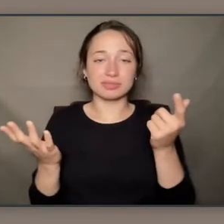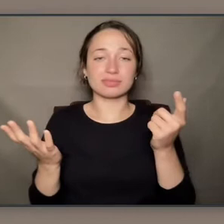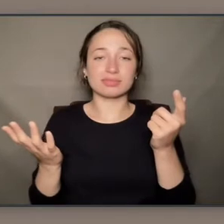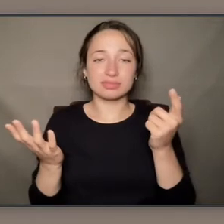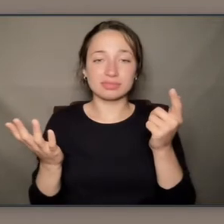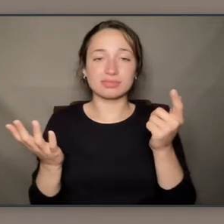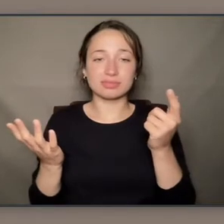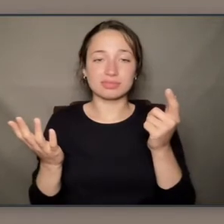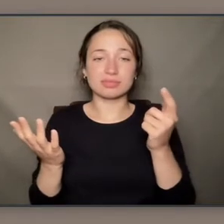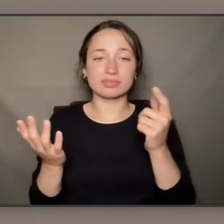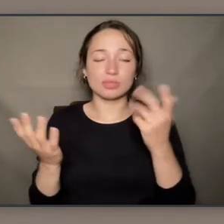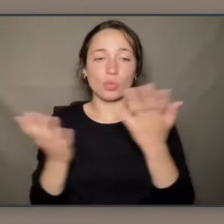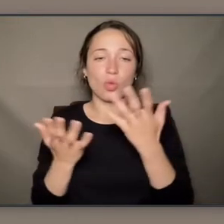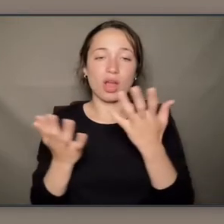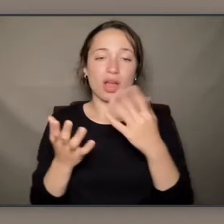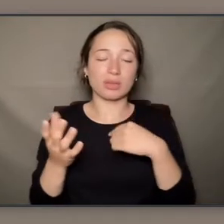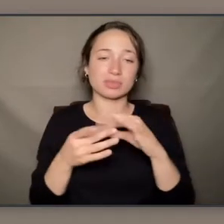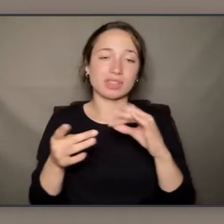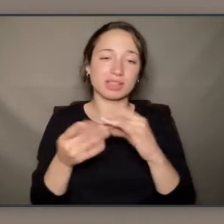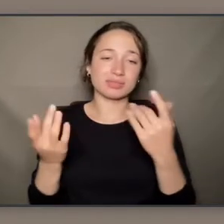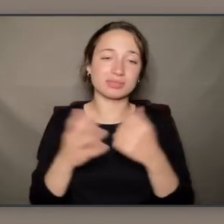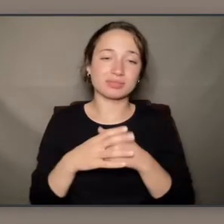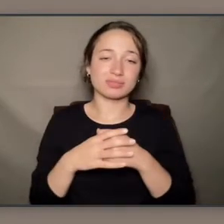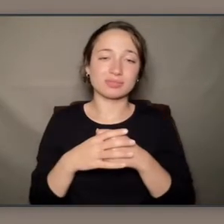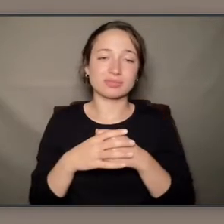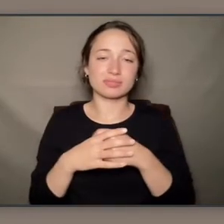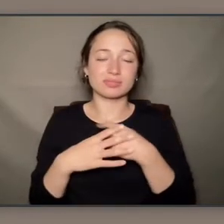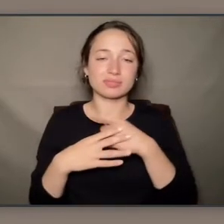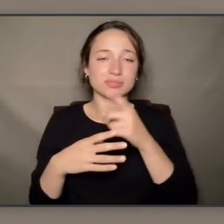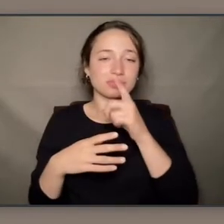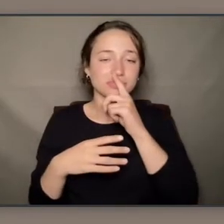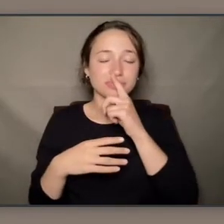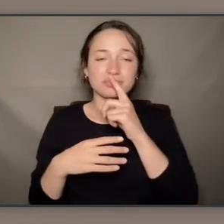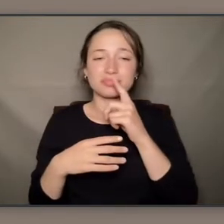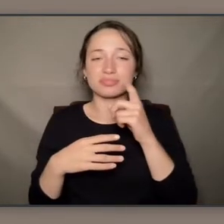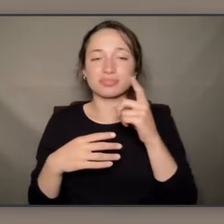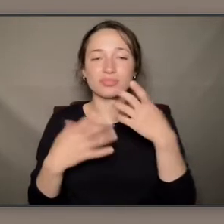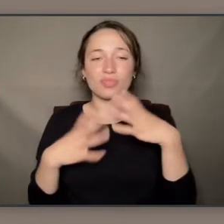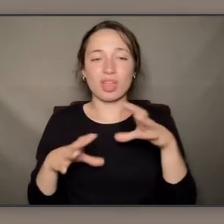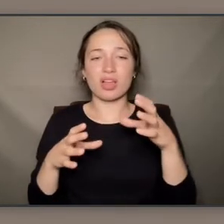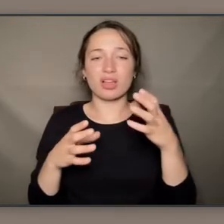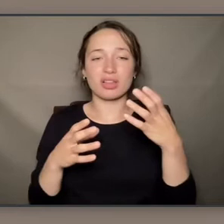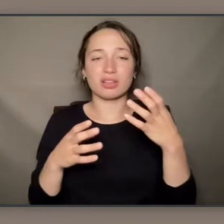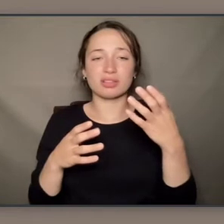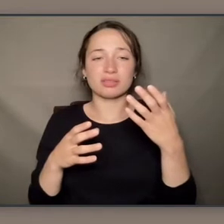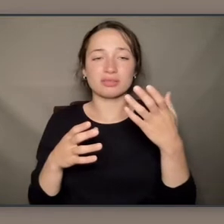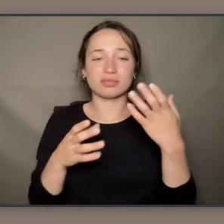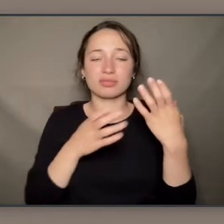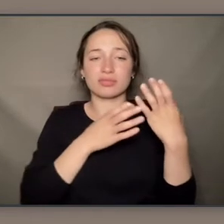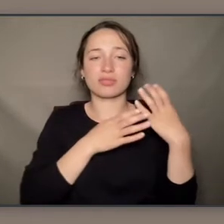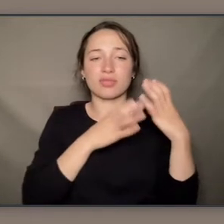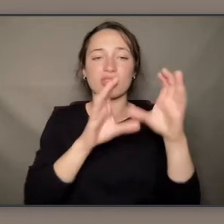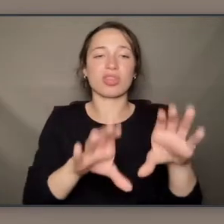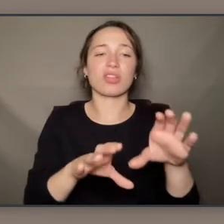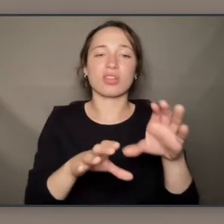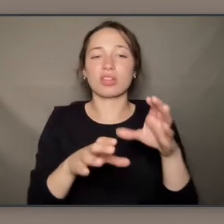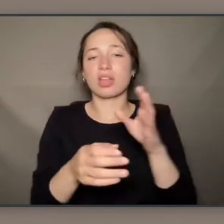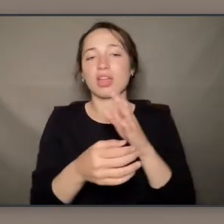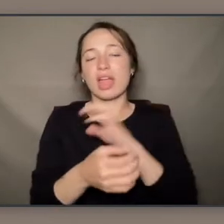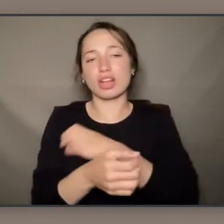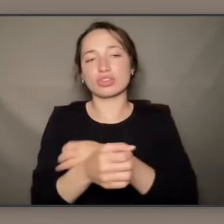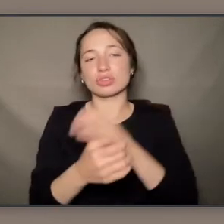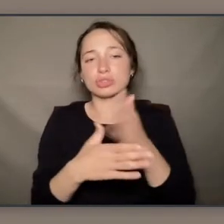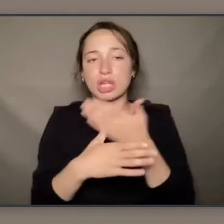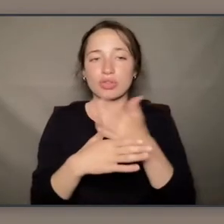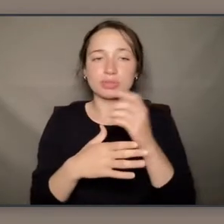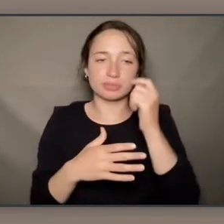knowledge, listen to what it is that I'm saying. I don't want to place that kind of energy in the sharing that I'm doing.